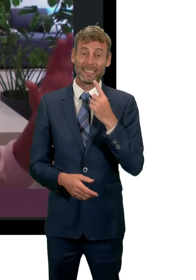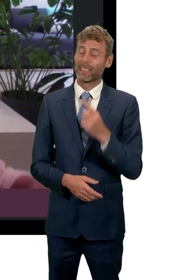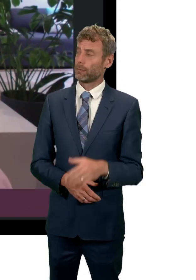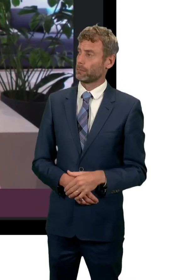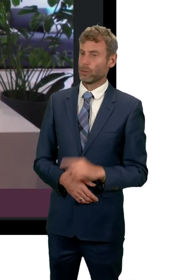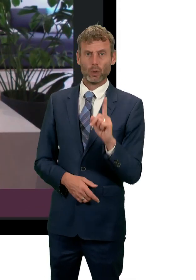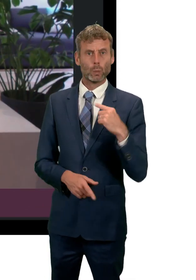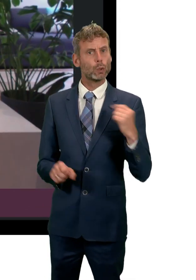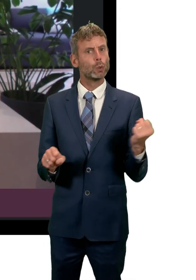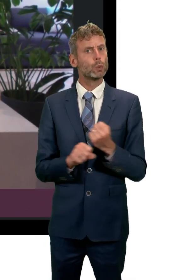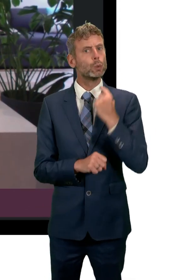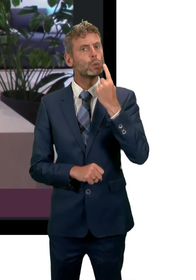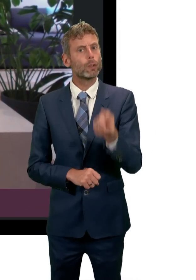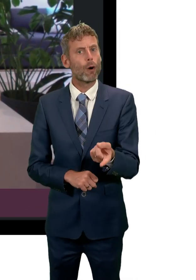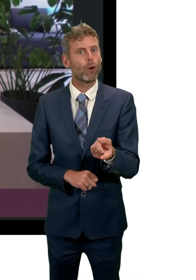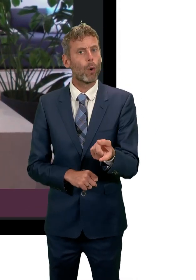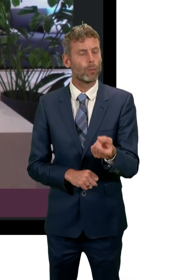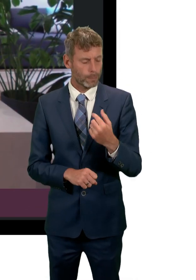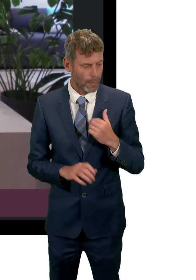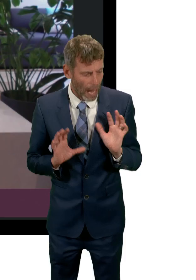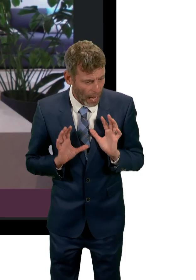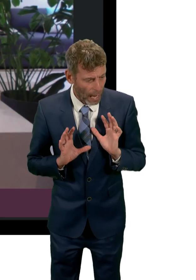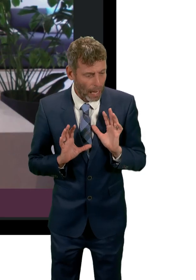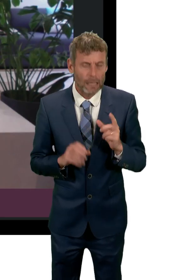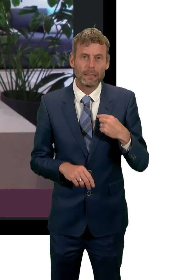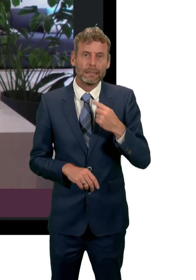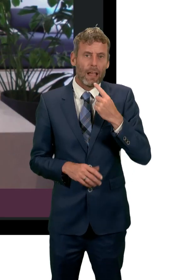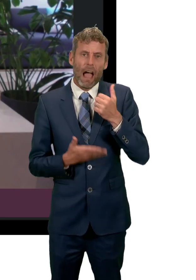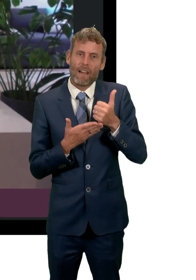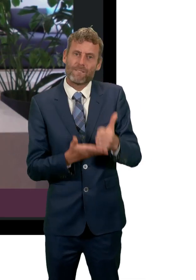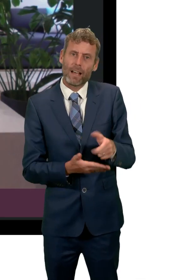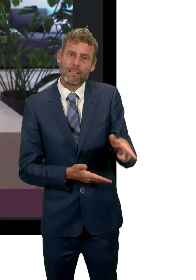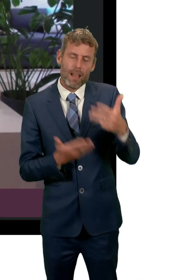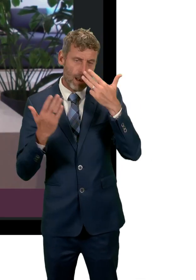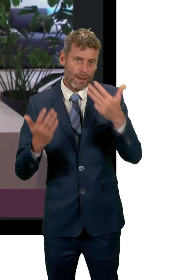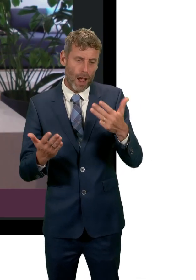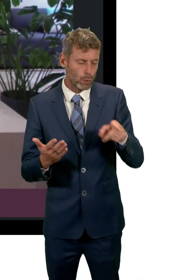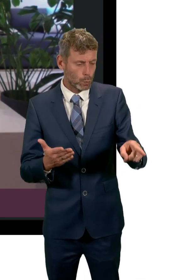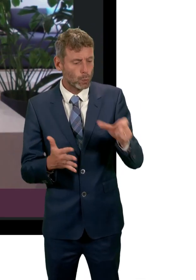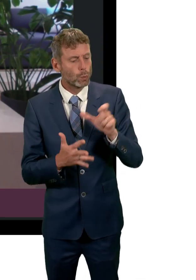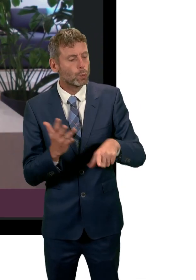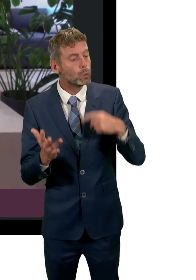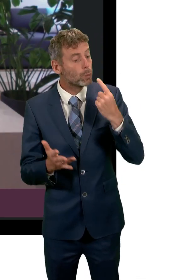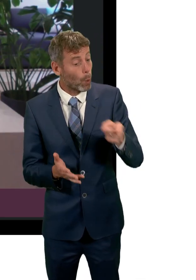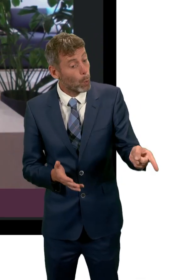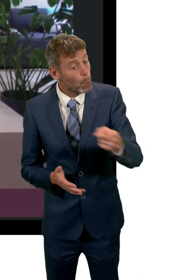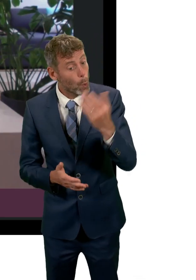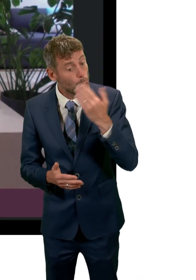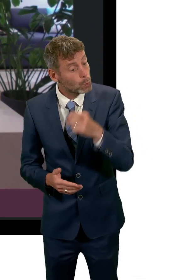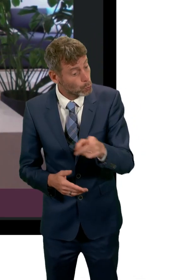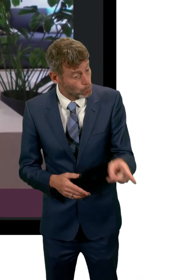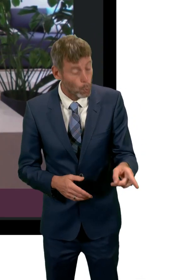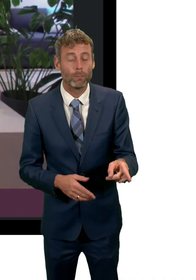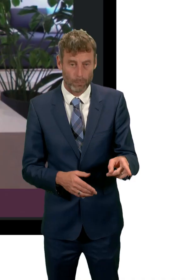"Oh, so what do you suggest I do tomorrow as a 9-year-old?" I said, "Well, you know, you're going to school, right?" He said, "Yeah, I'm going to